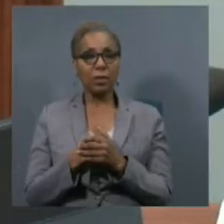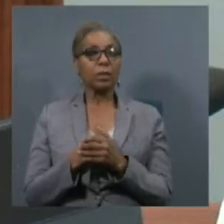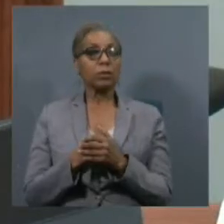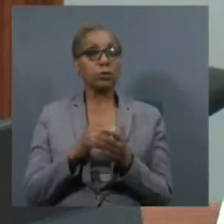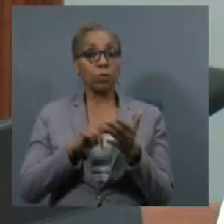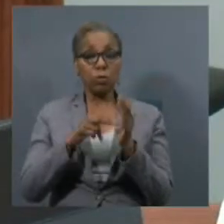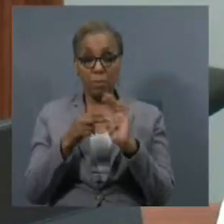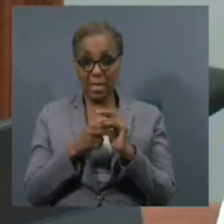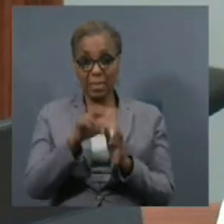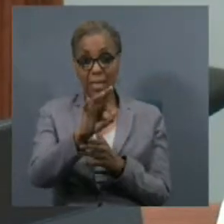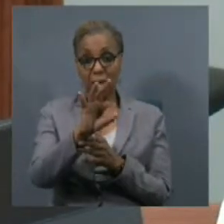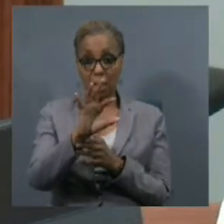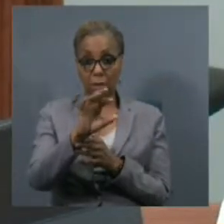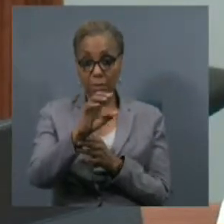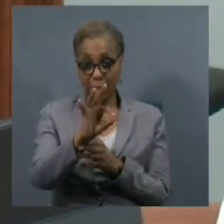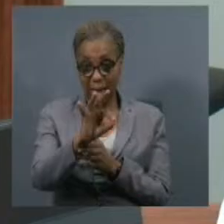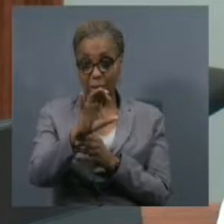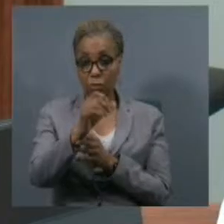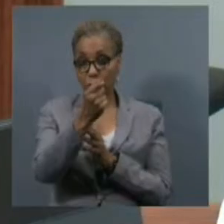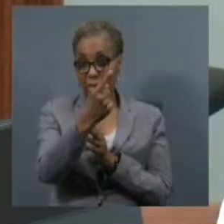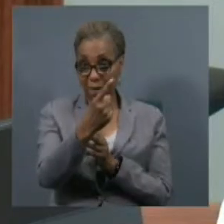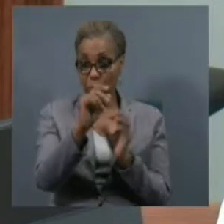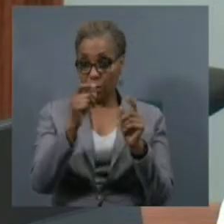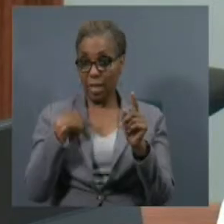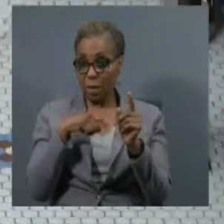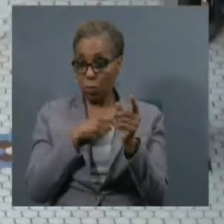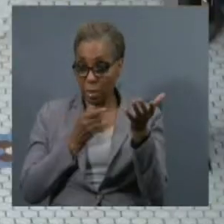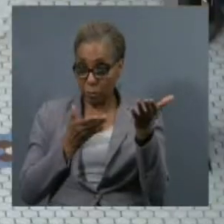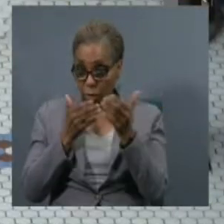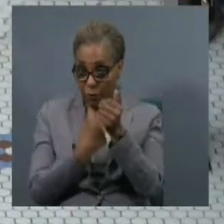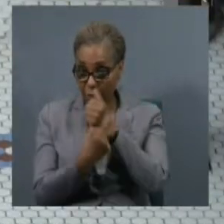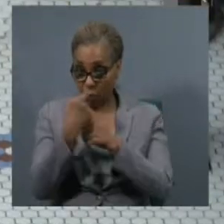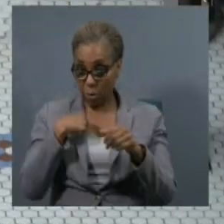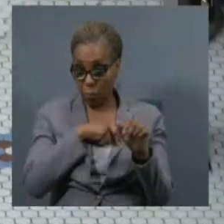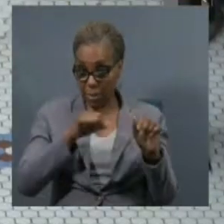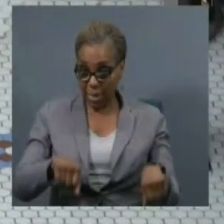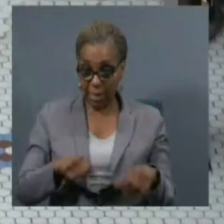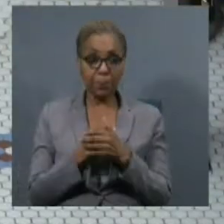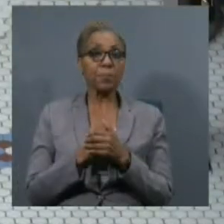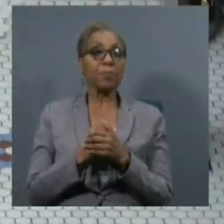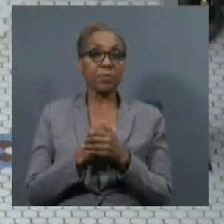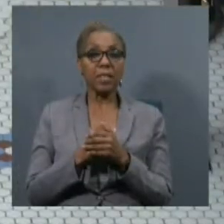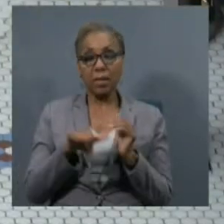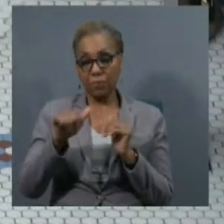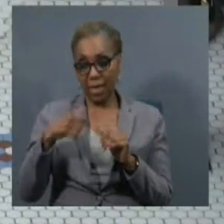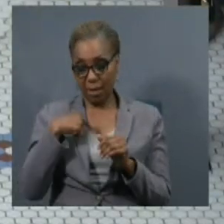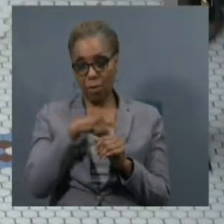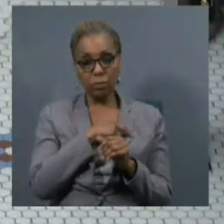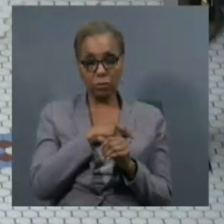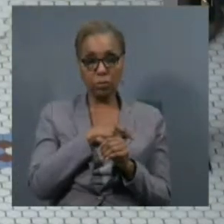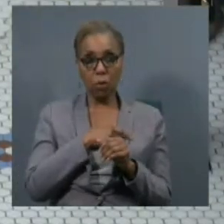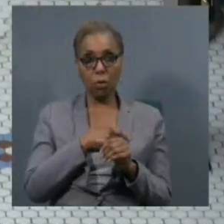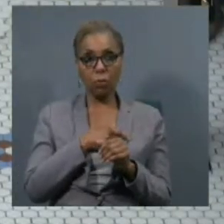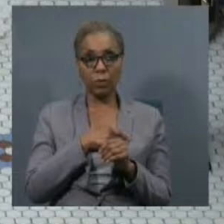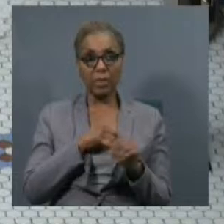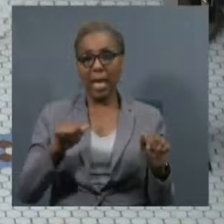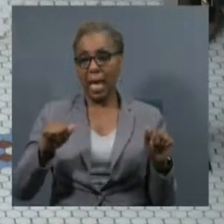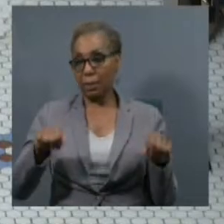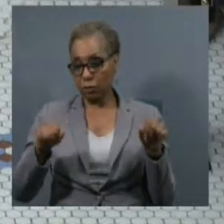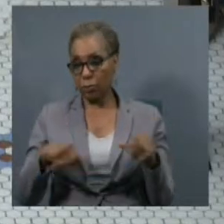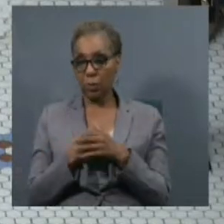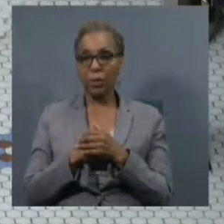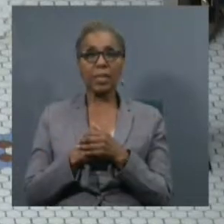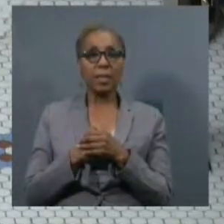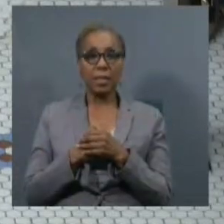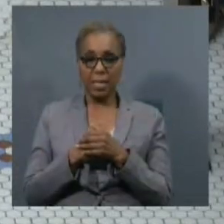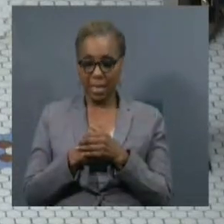saying of the 911, we serviced everybody that we could, We service everybody that we could because, who was eligible and met the